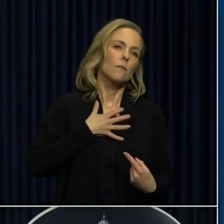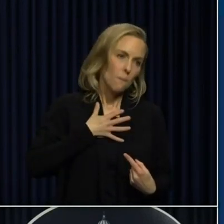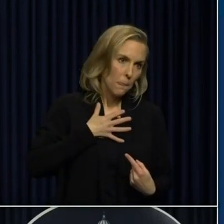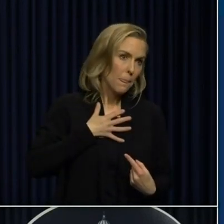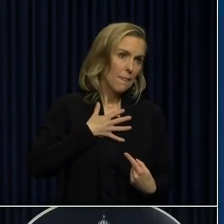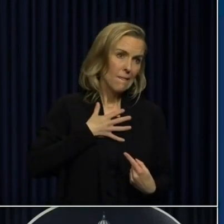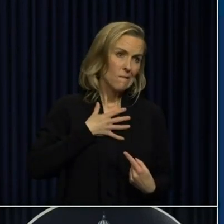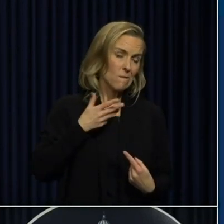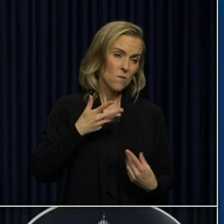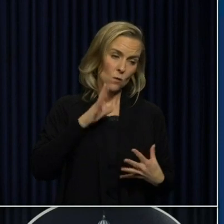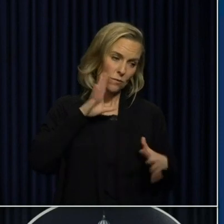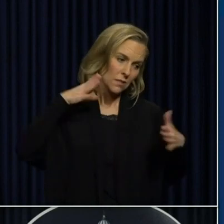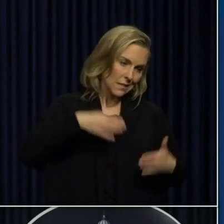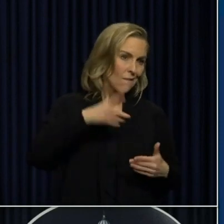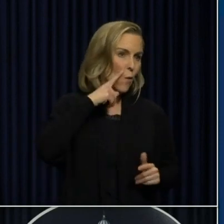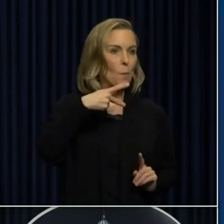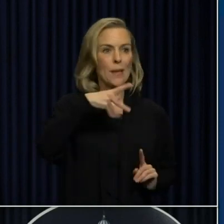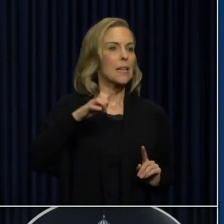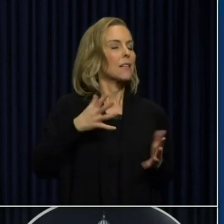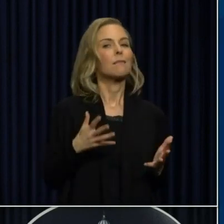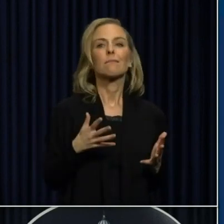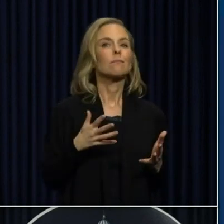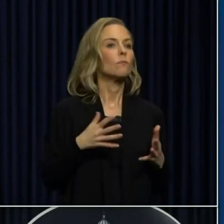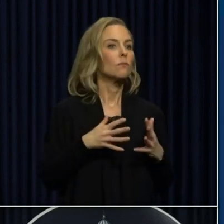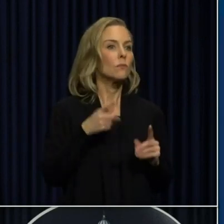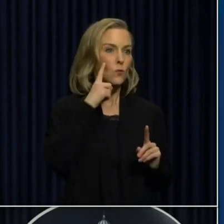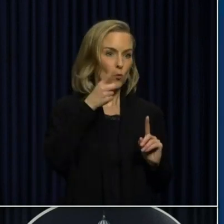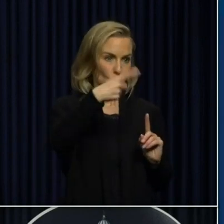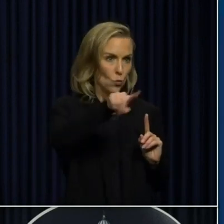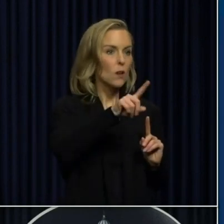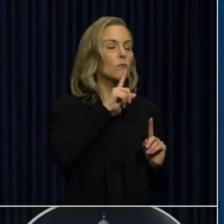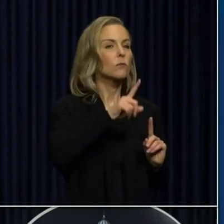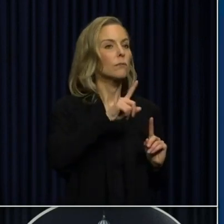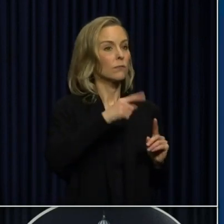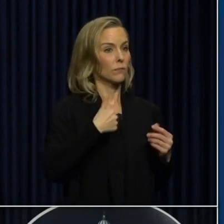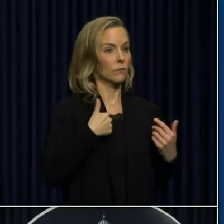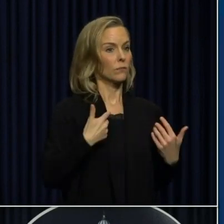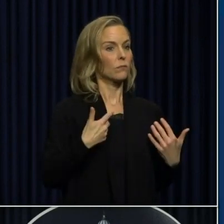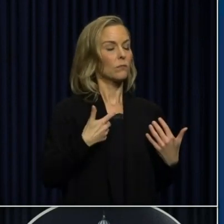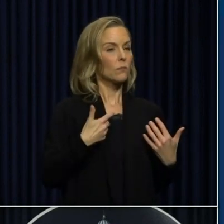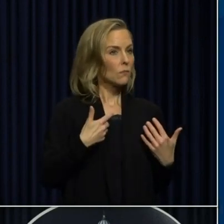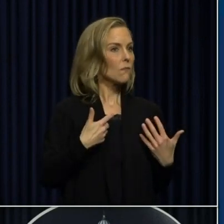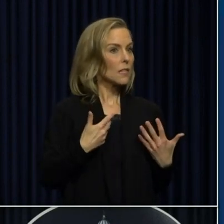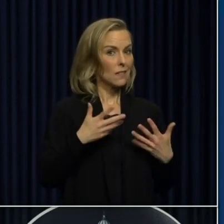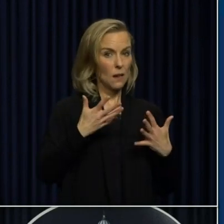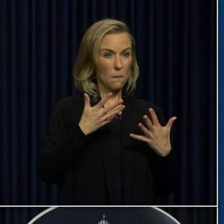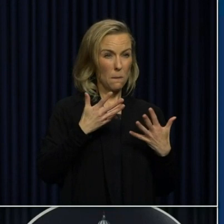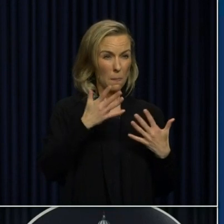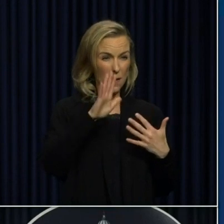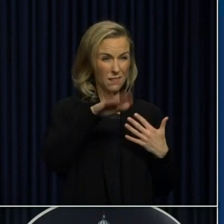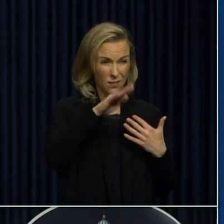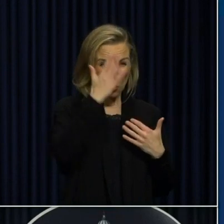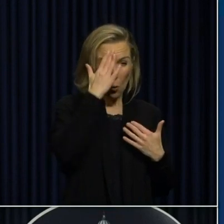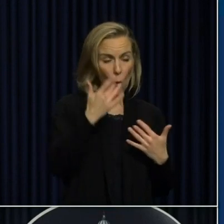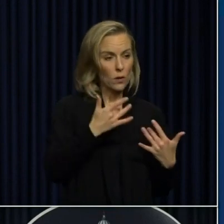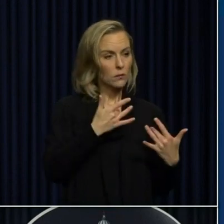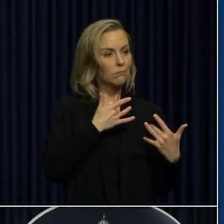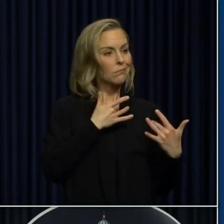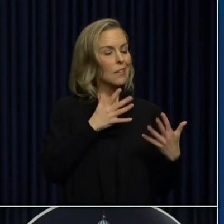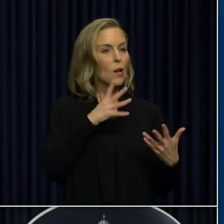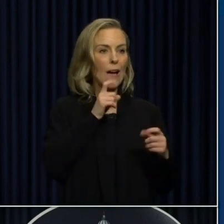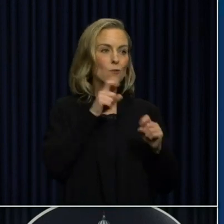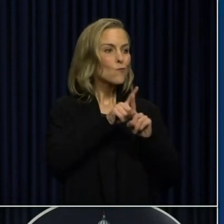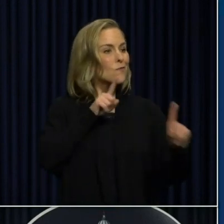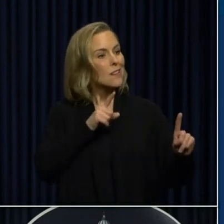have who are working on this. And I know you have. I've had trouble, calling people that I know that I would normally talk